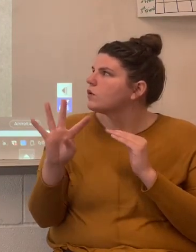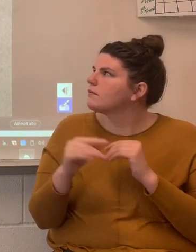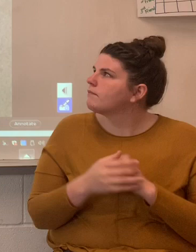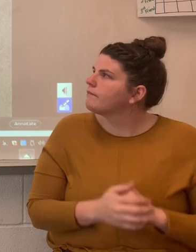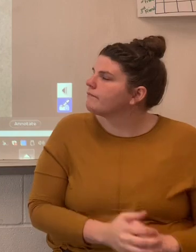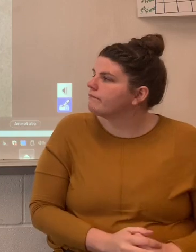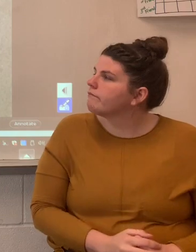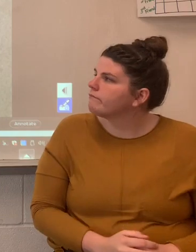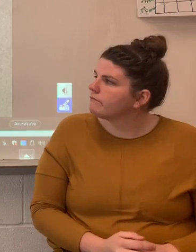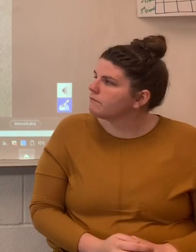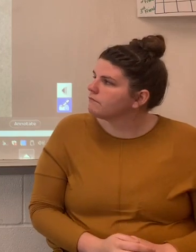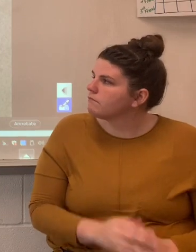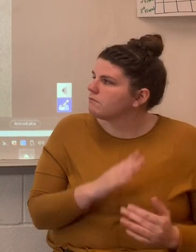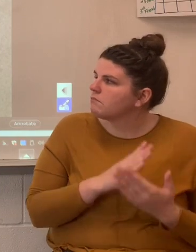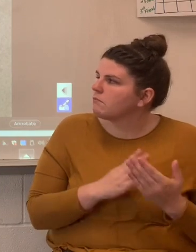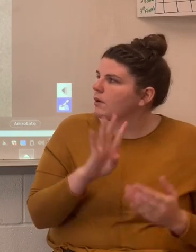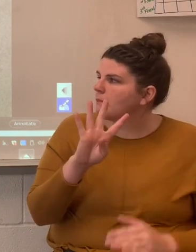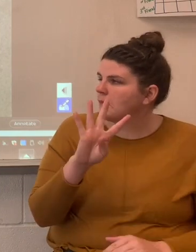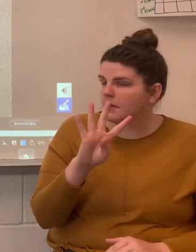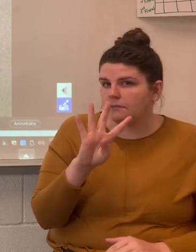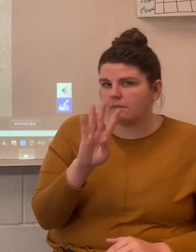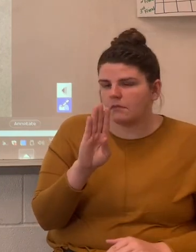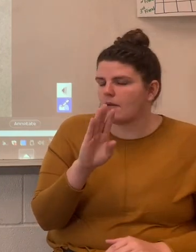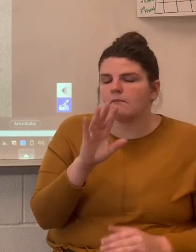now part B